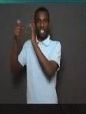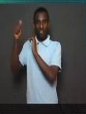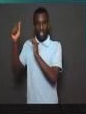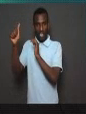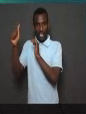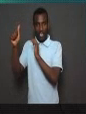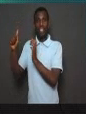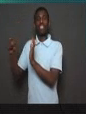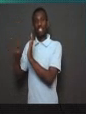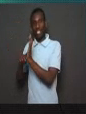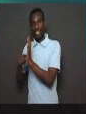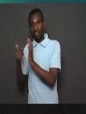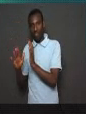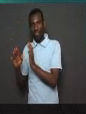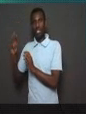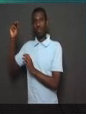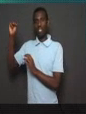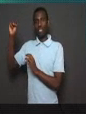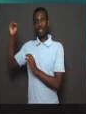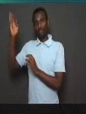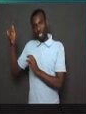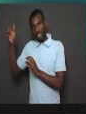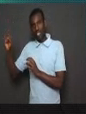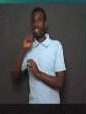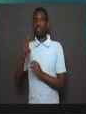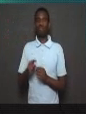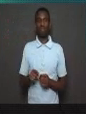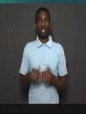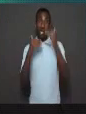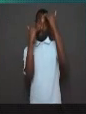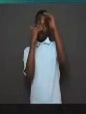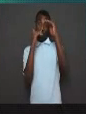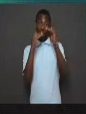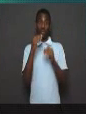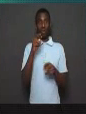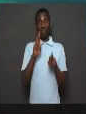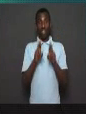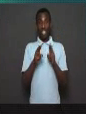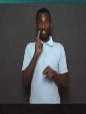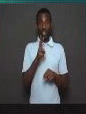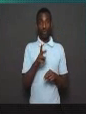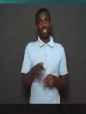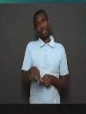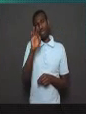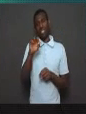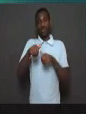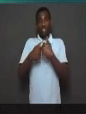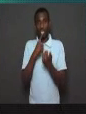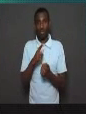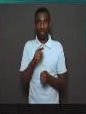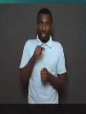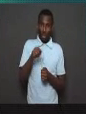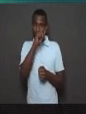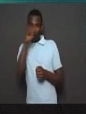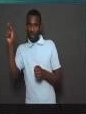-15 meters per second. The magnitude of the relative velocity is